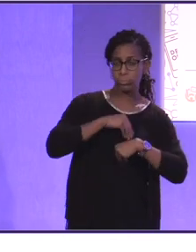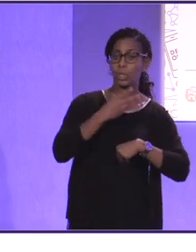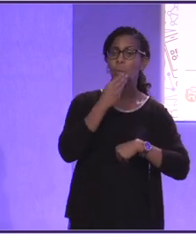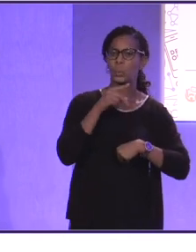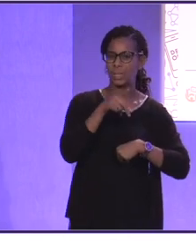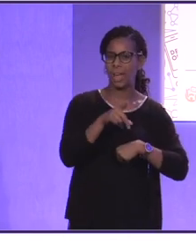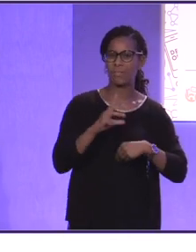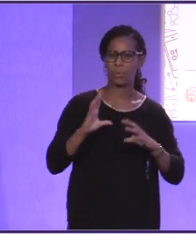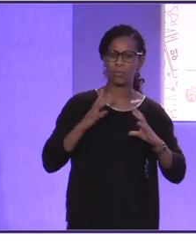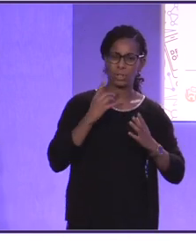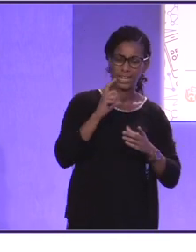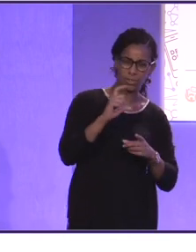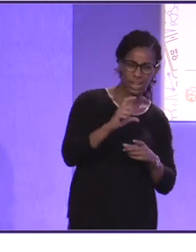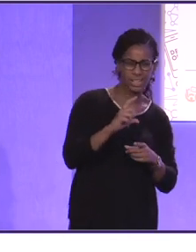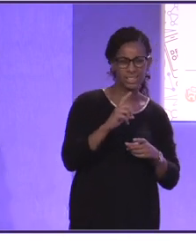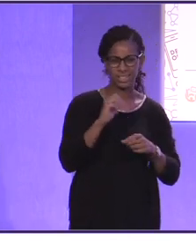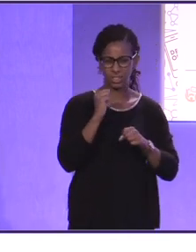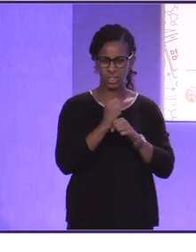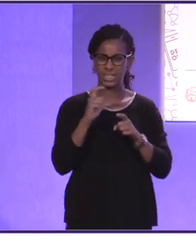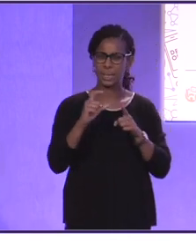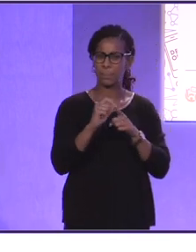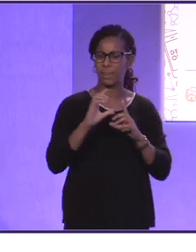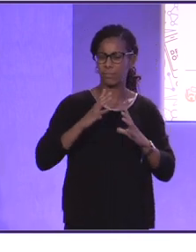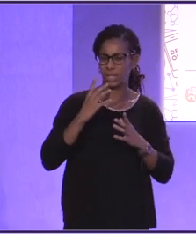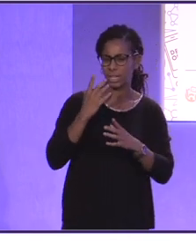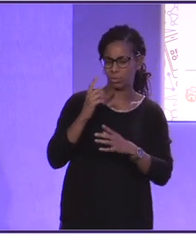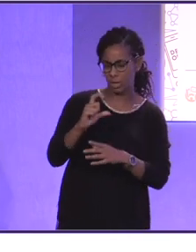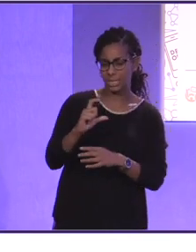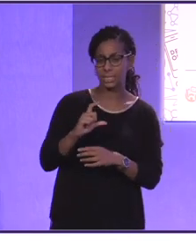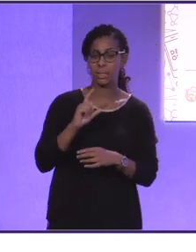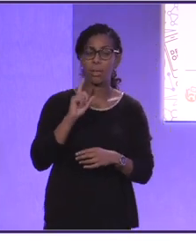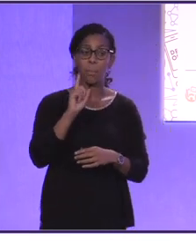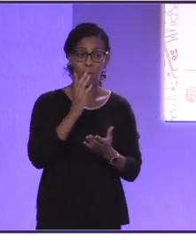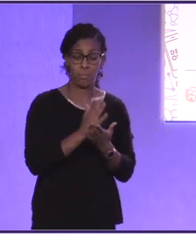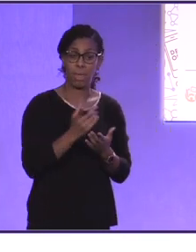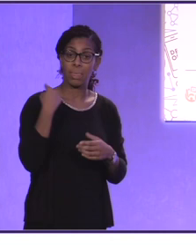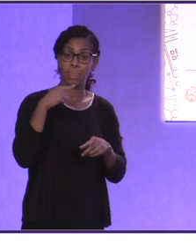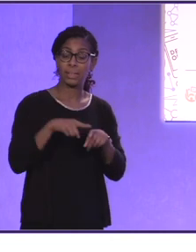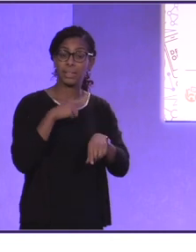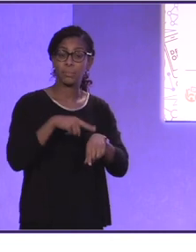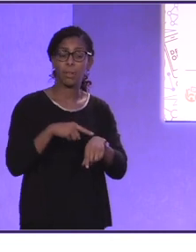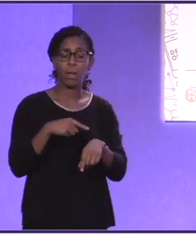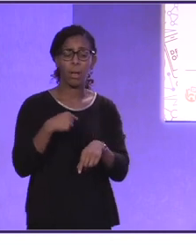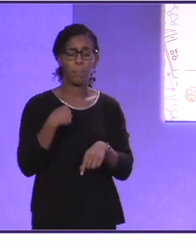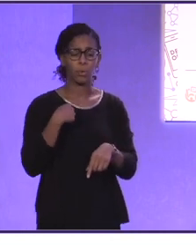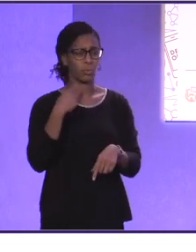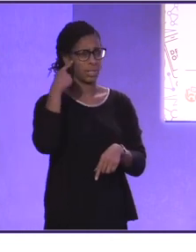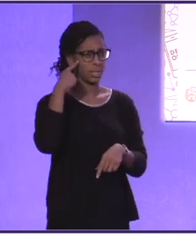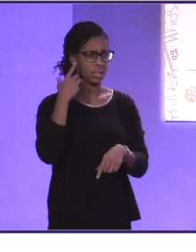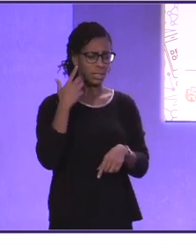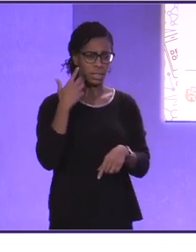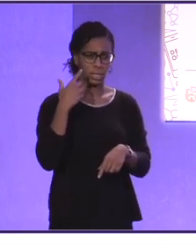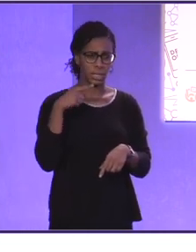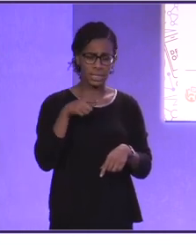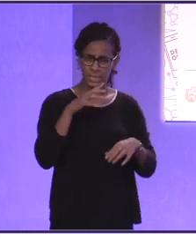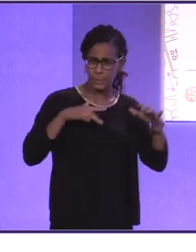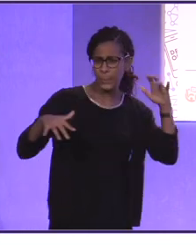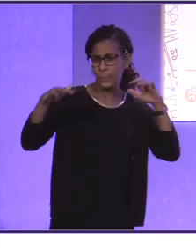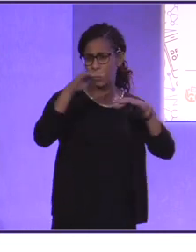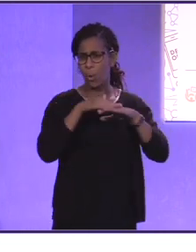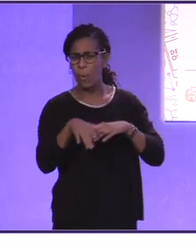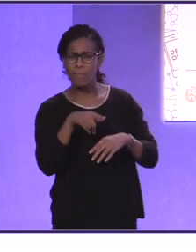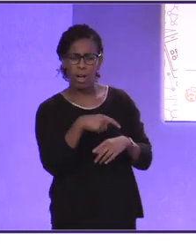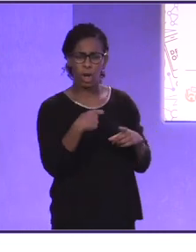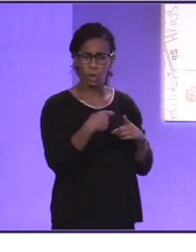credits, with your GCP free credits. But at the same time, I was trying to be cautious. I'm like, this is all buzz about Kubernetes.